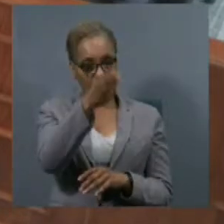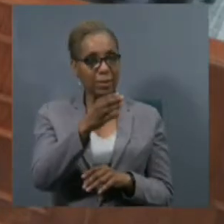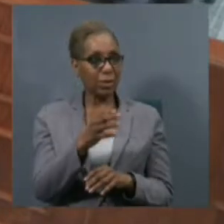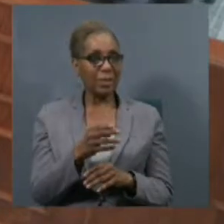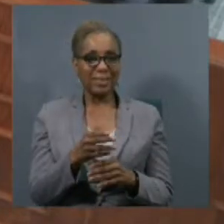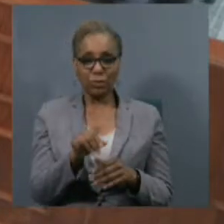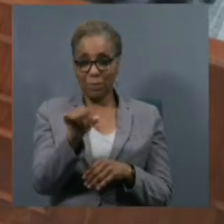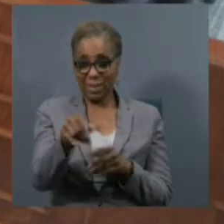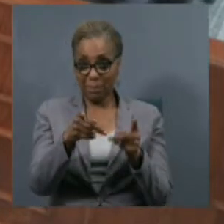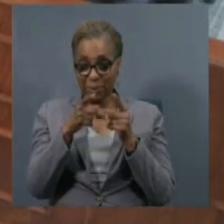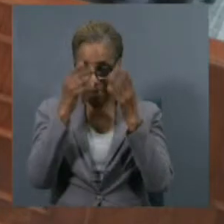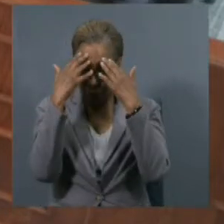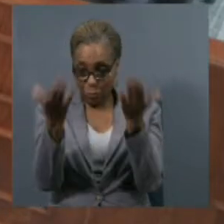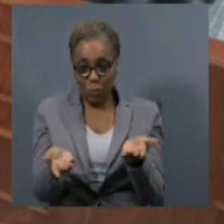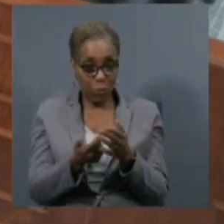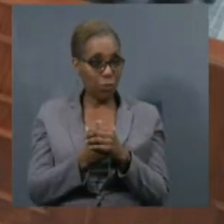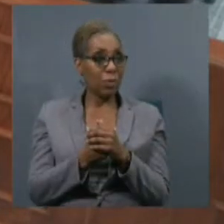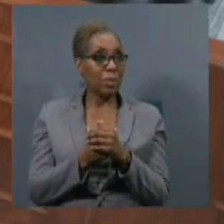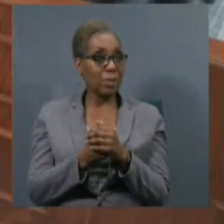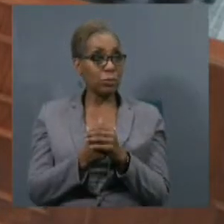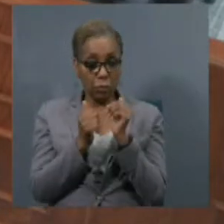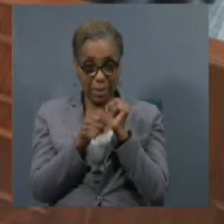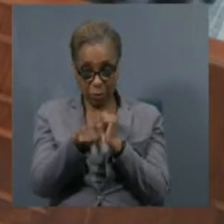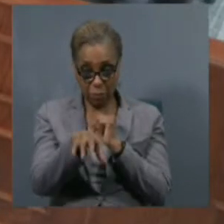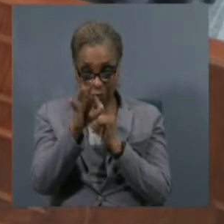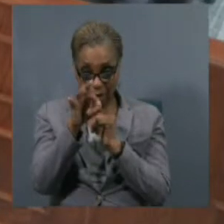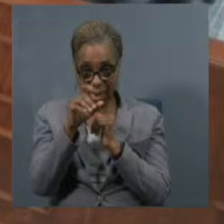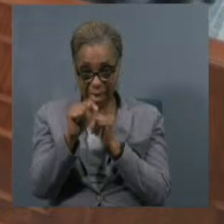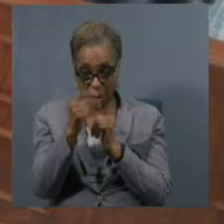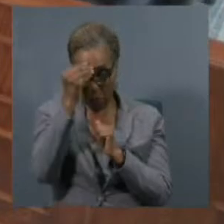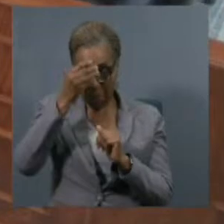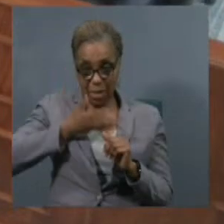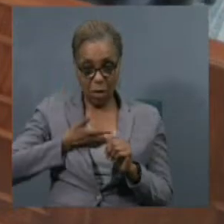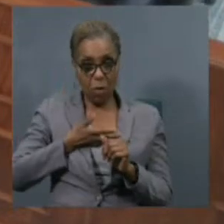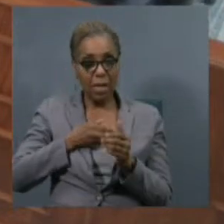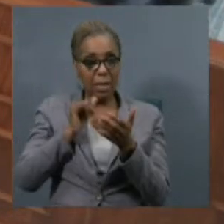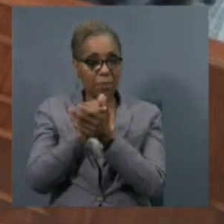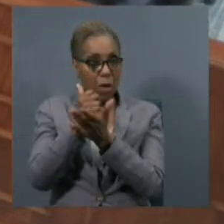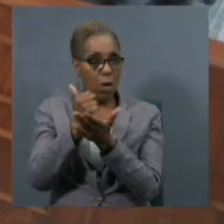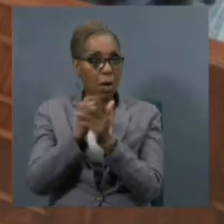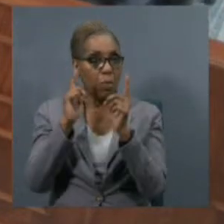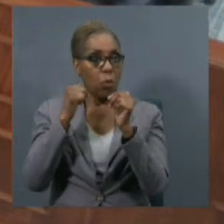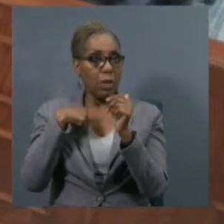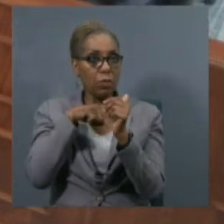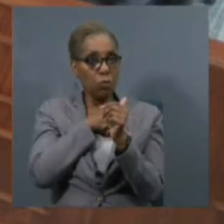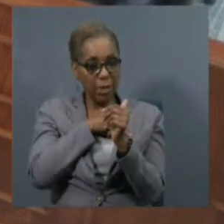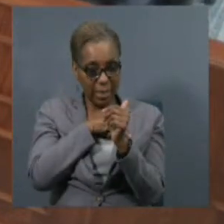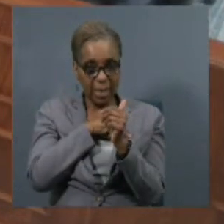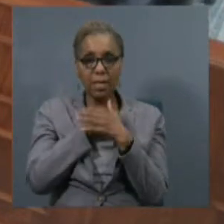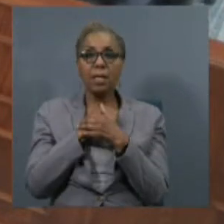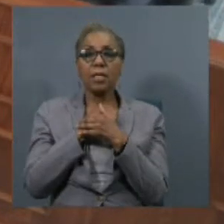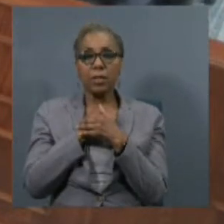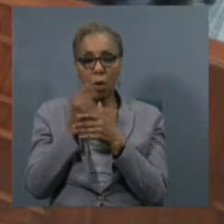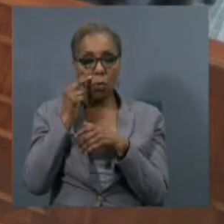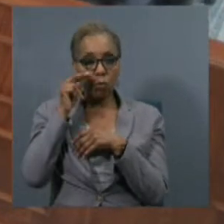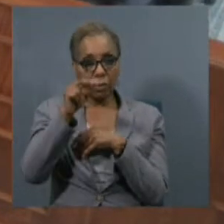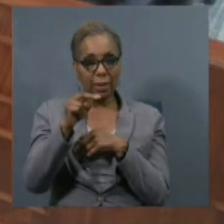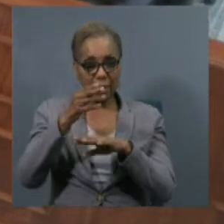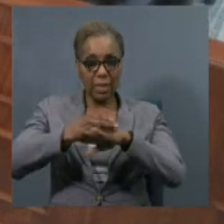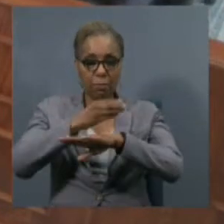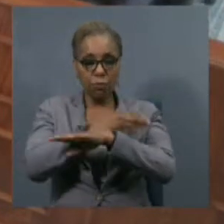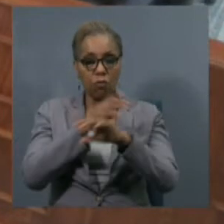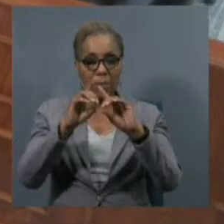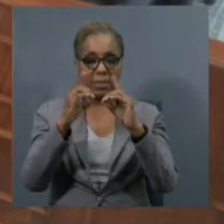I don't know where it is. Okay, can you find out and let me know? Right. That'd be helpful whenever we looked at these improvement districts. Thank you.